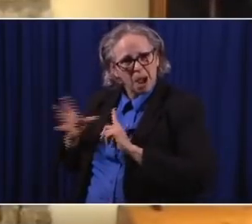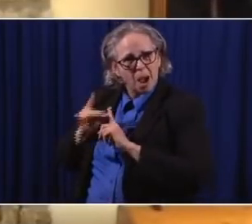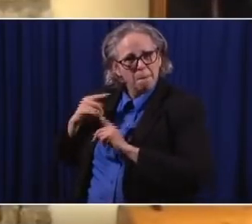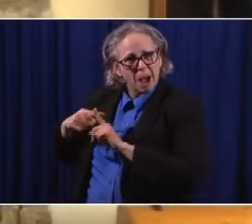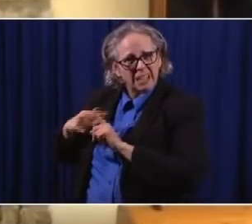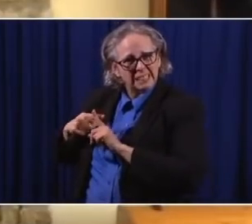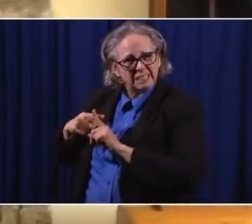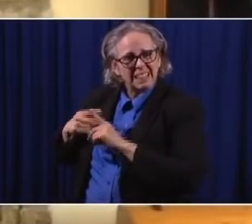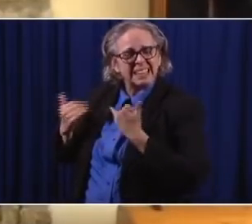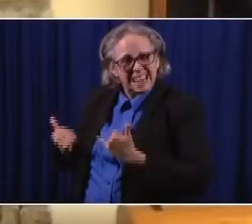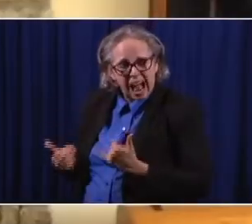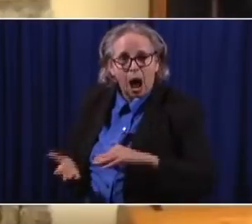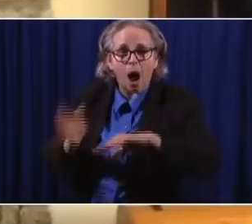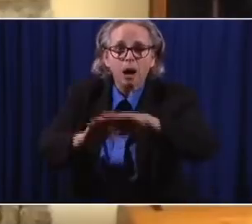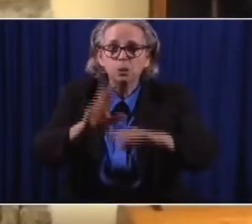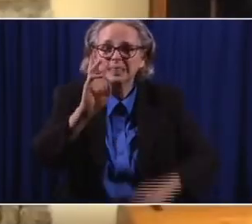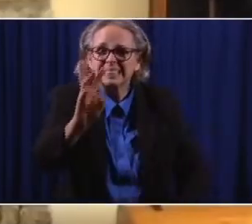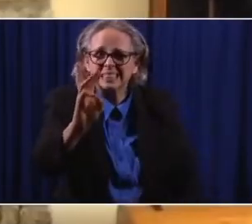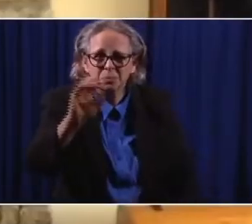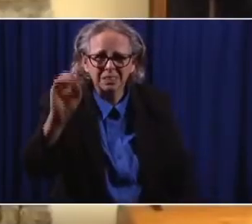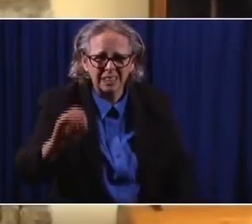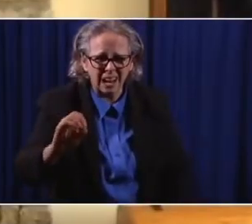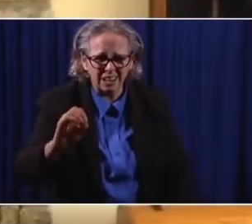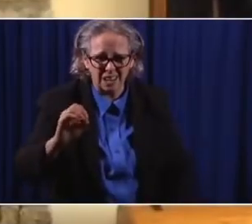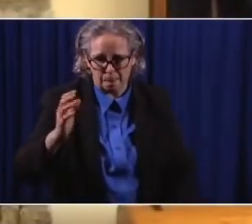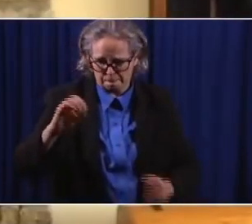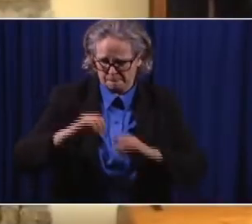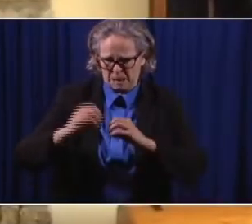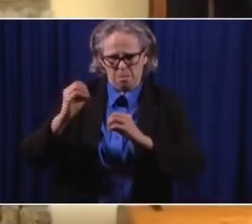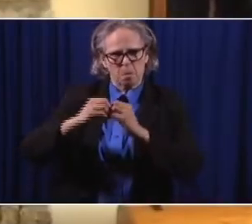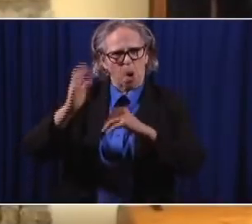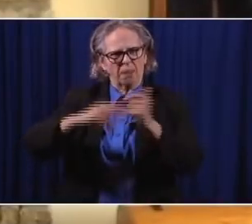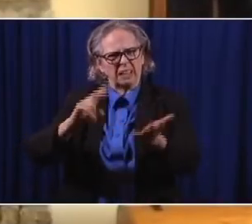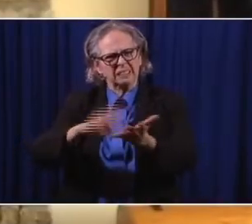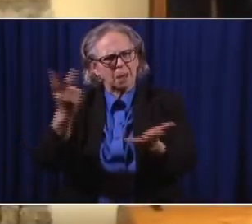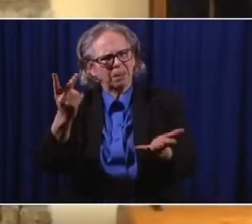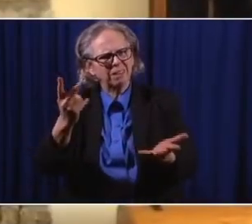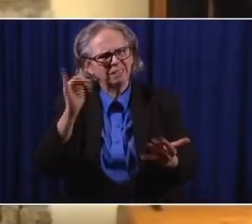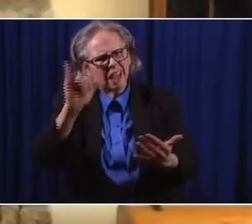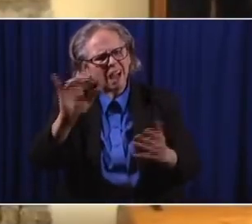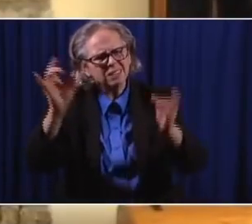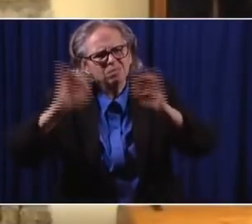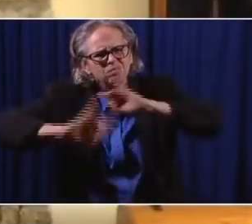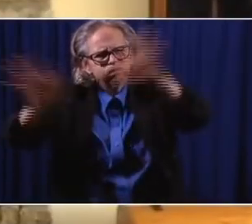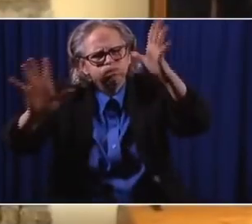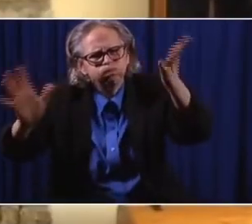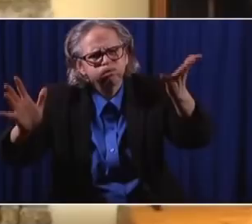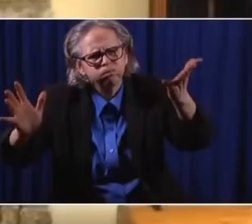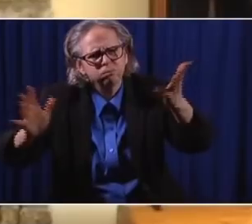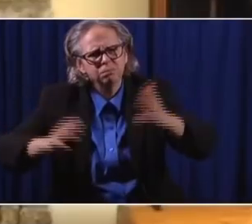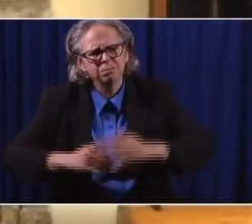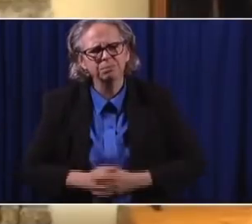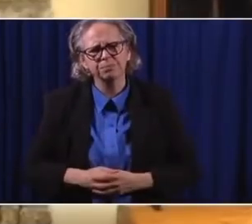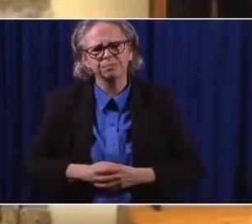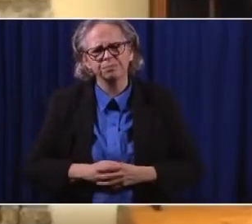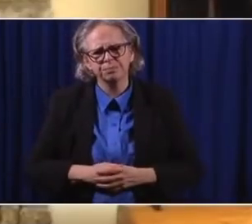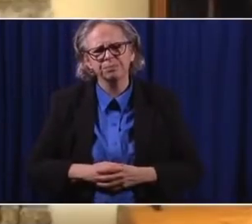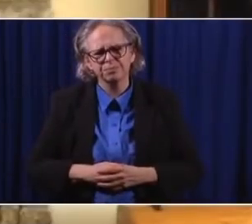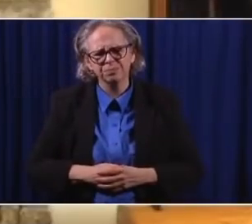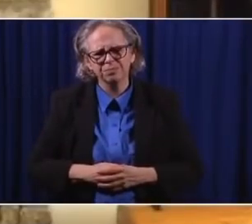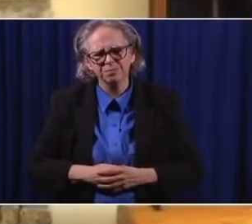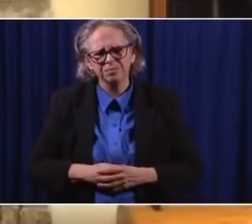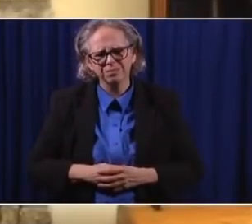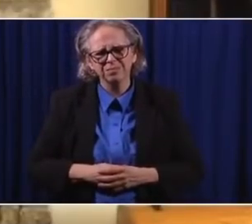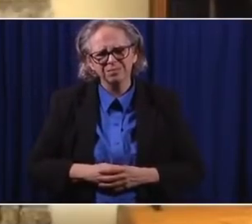3 weeks ago. So, look, we're always going to have people out there who just make arguments that